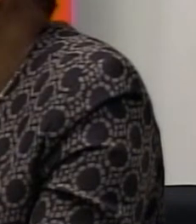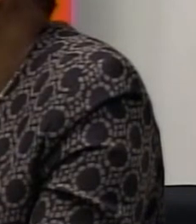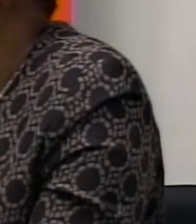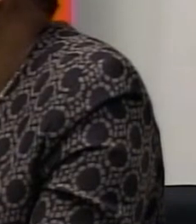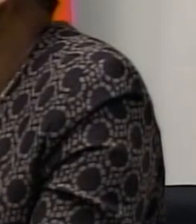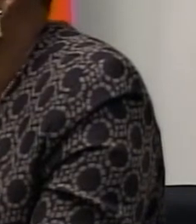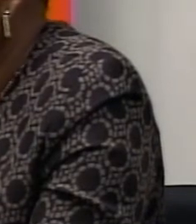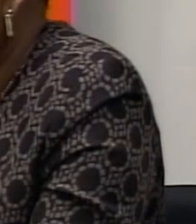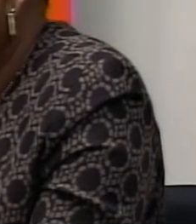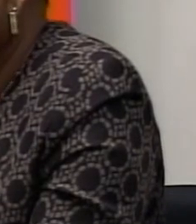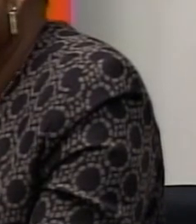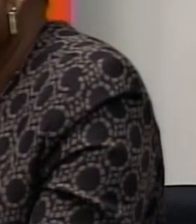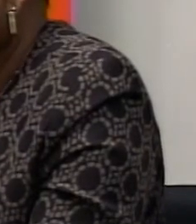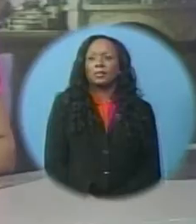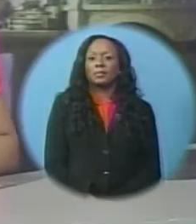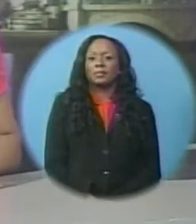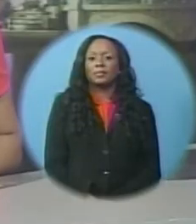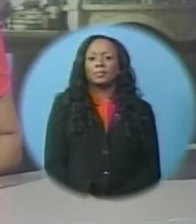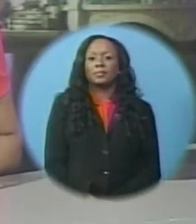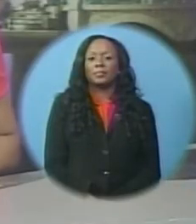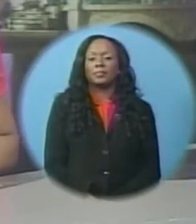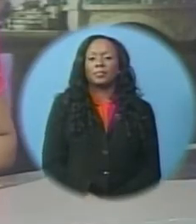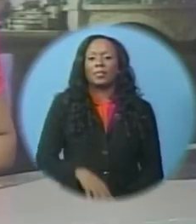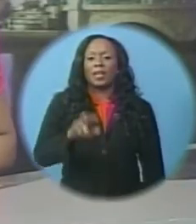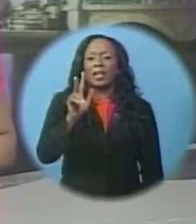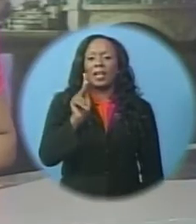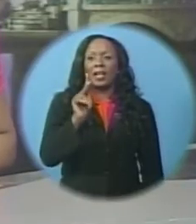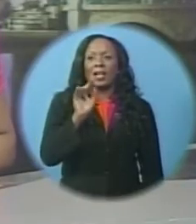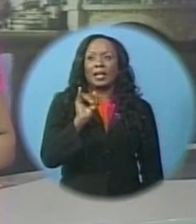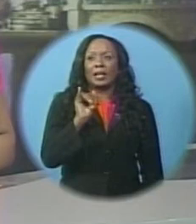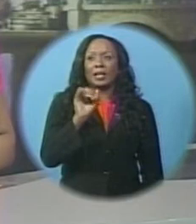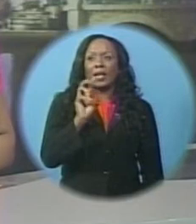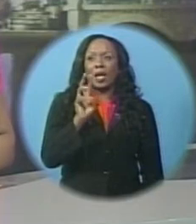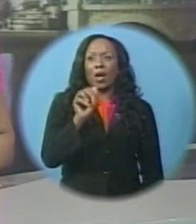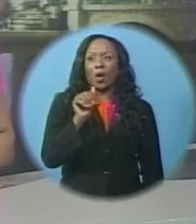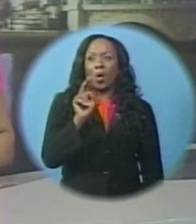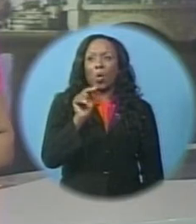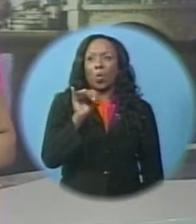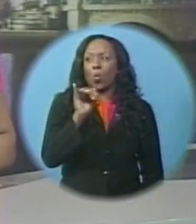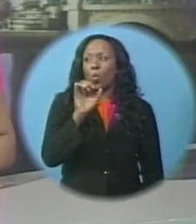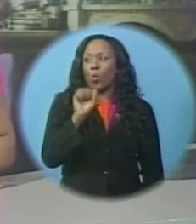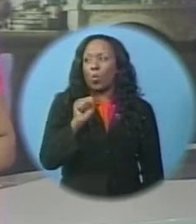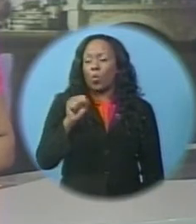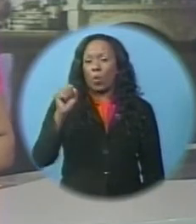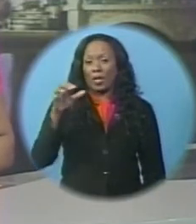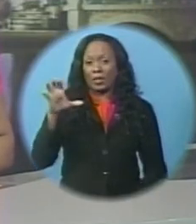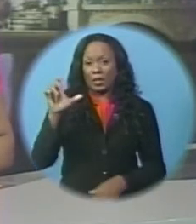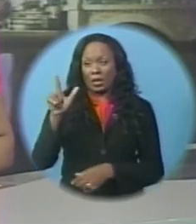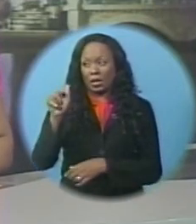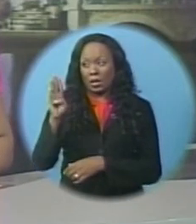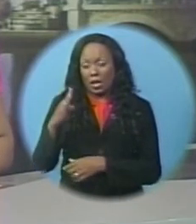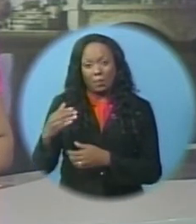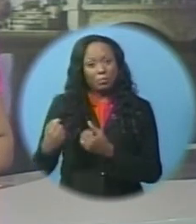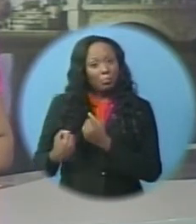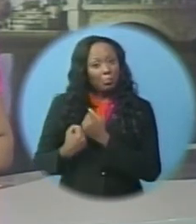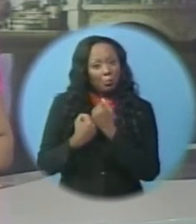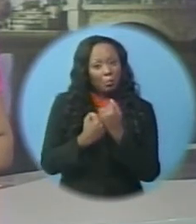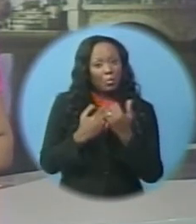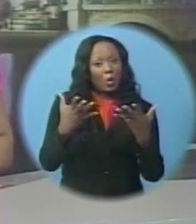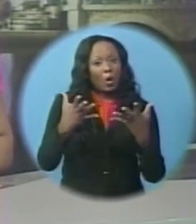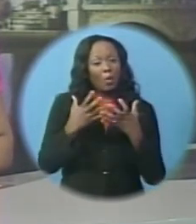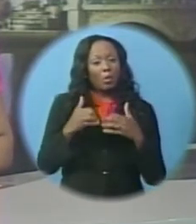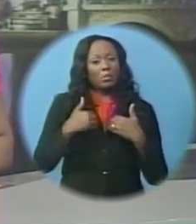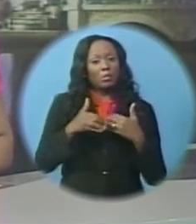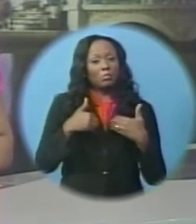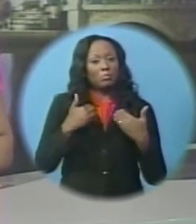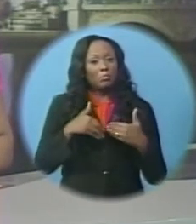a world of difference. Well, the Kiwanis Club of Barbados South is lending a helping hand. They are making sure several young students